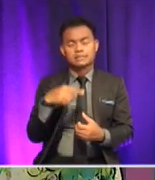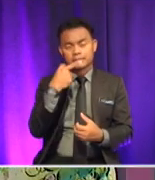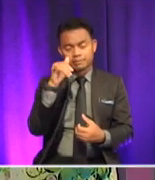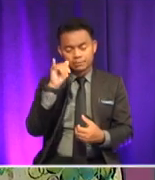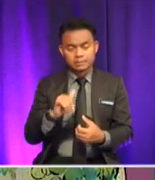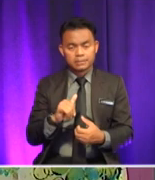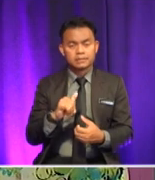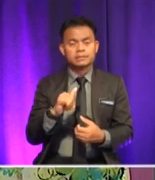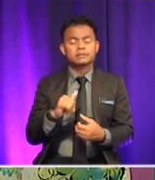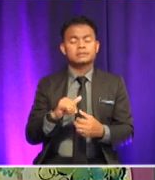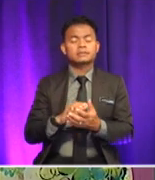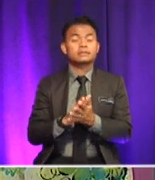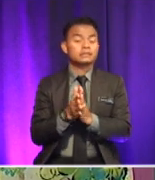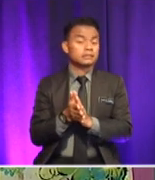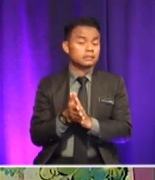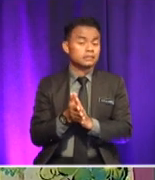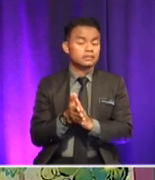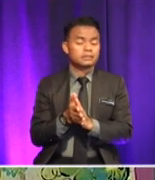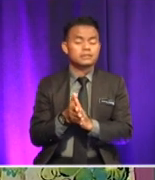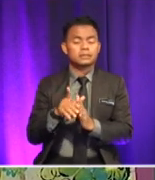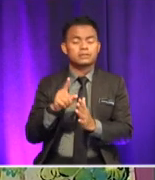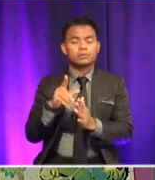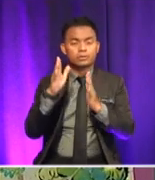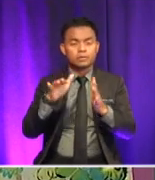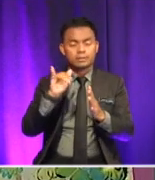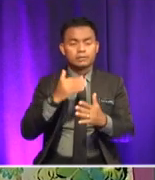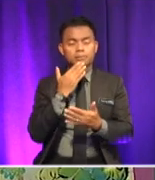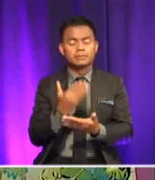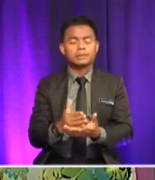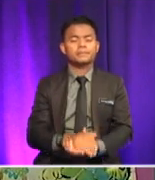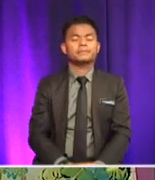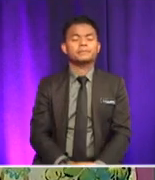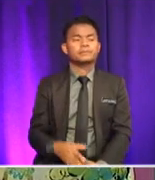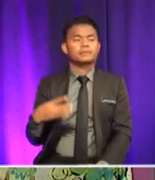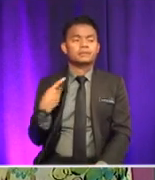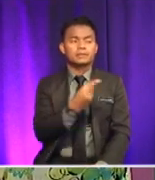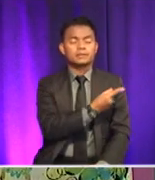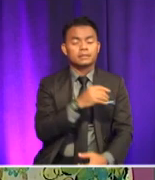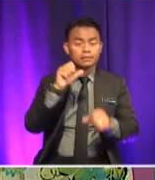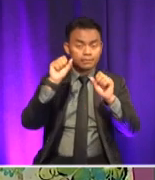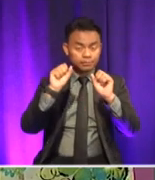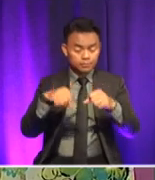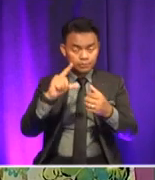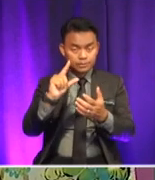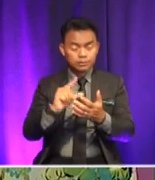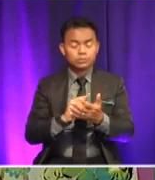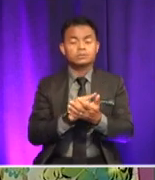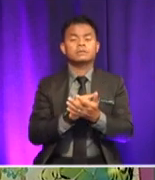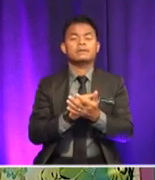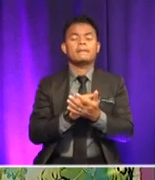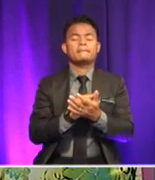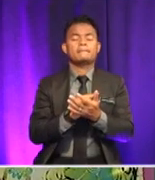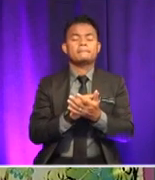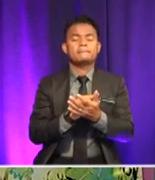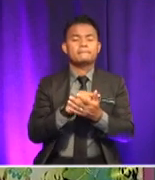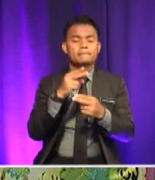of those of you who are watching this, you may use the word protagonist and you may use the word hero in your SPM answer.